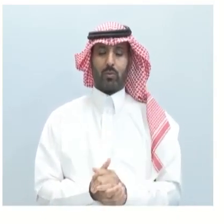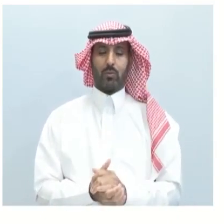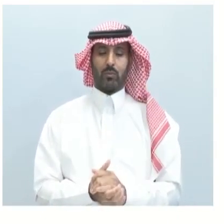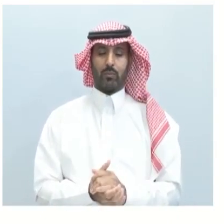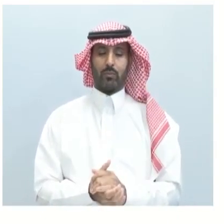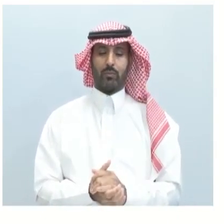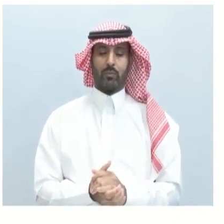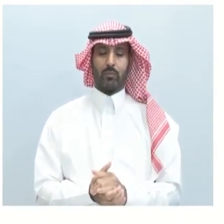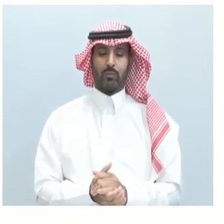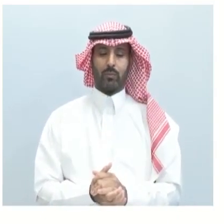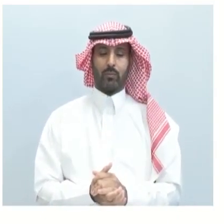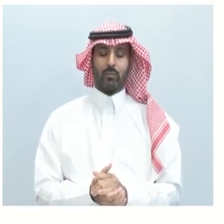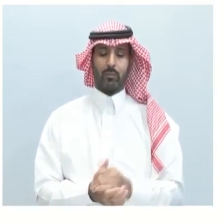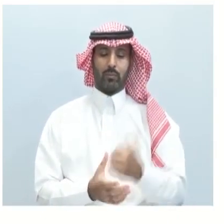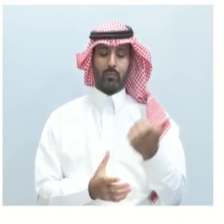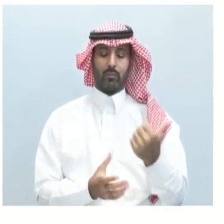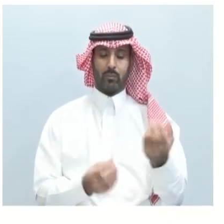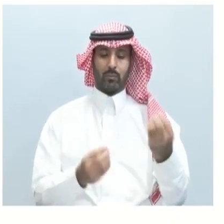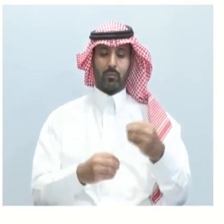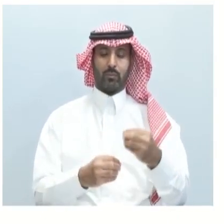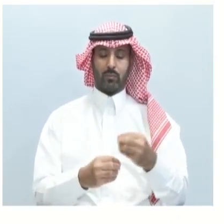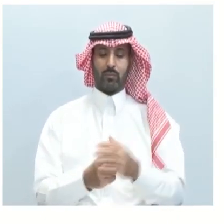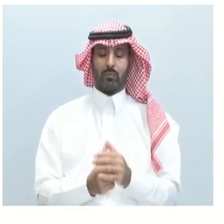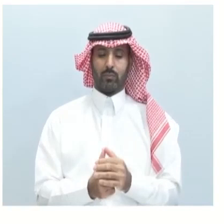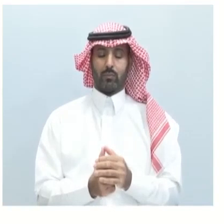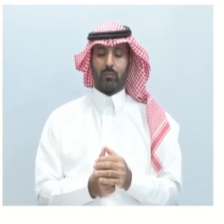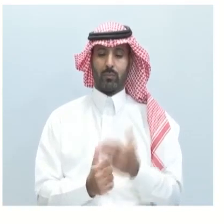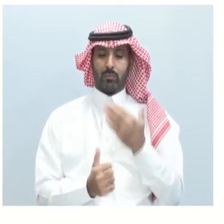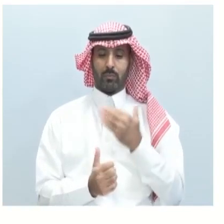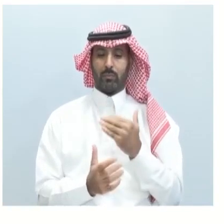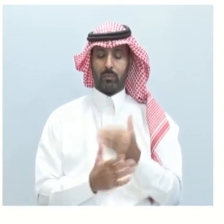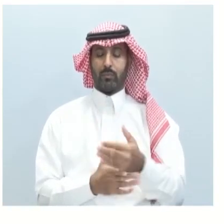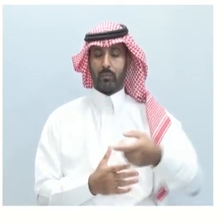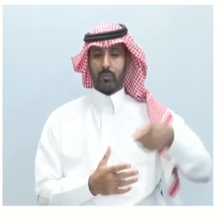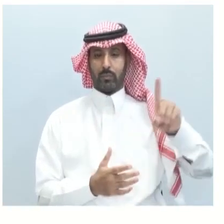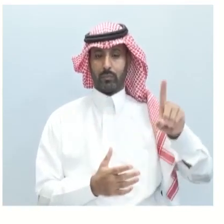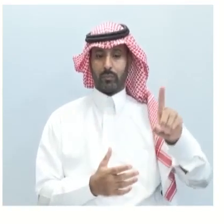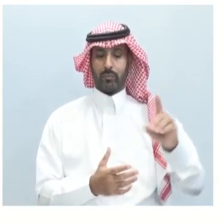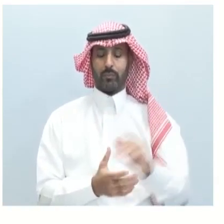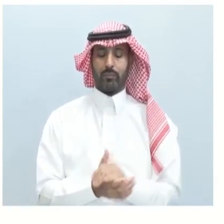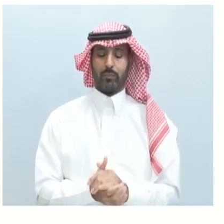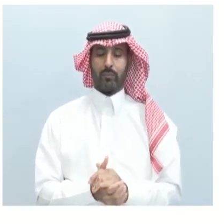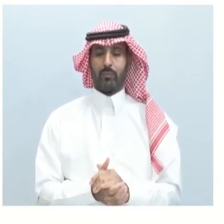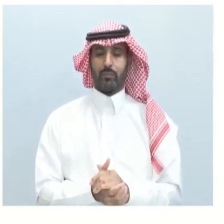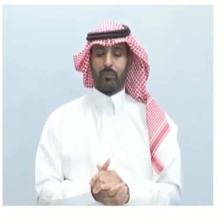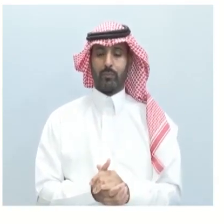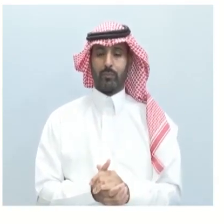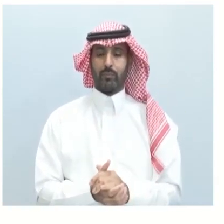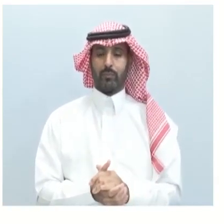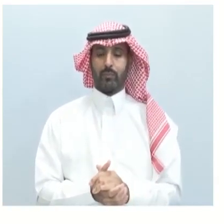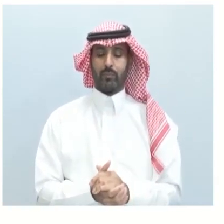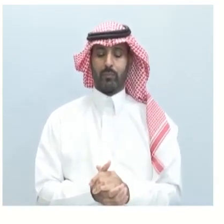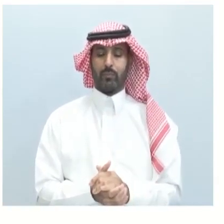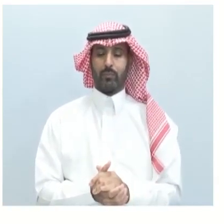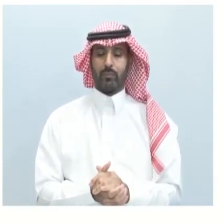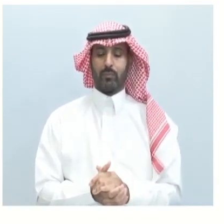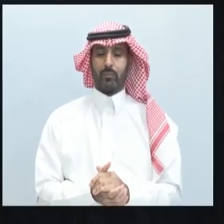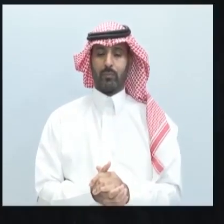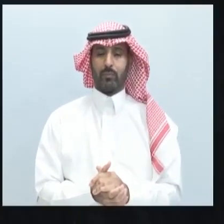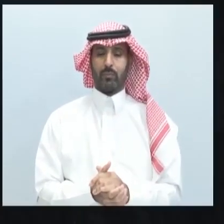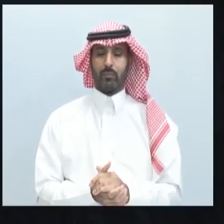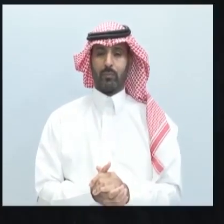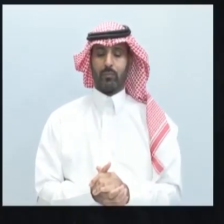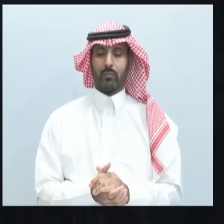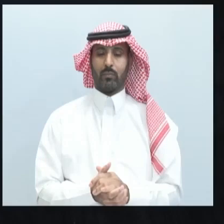parts. We have here, although she's a bit quiet, D, she has a great sense of humor.